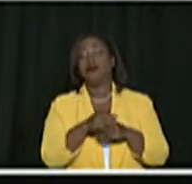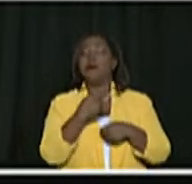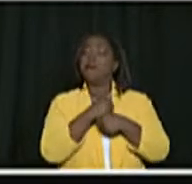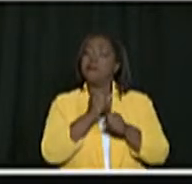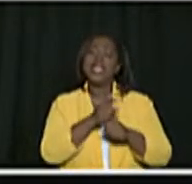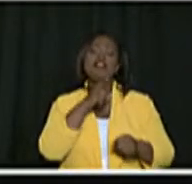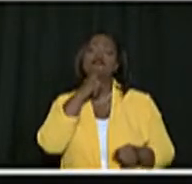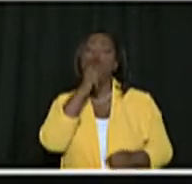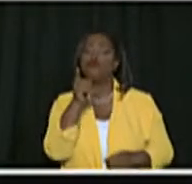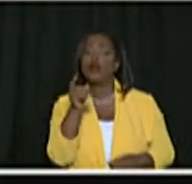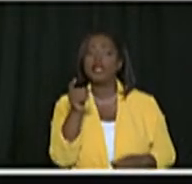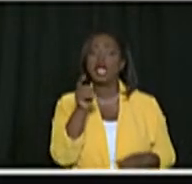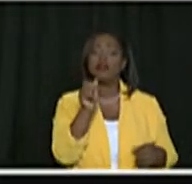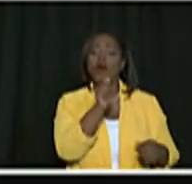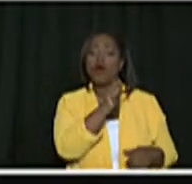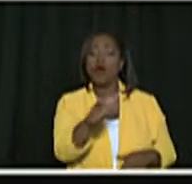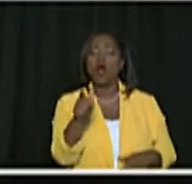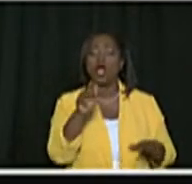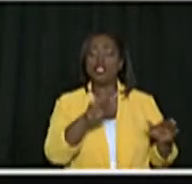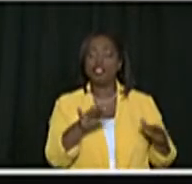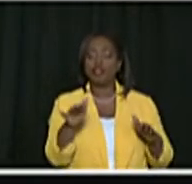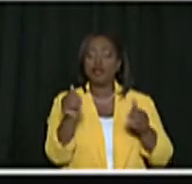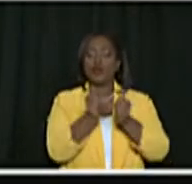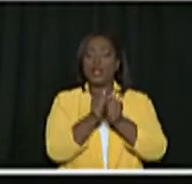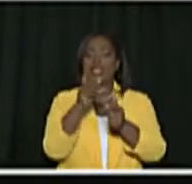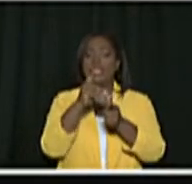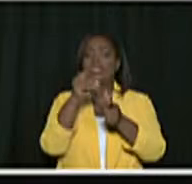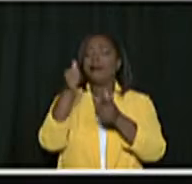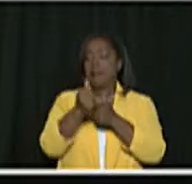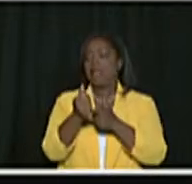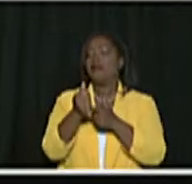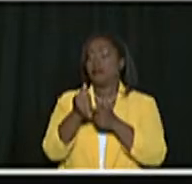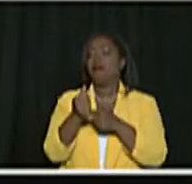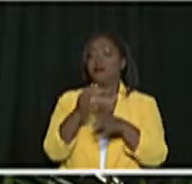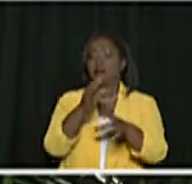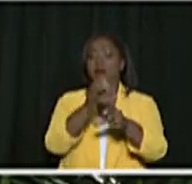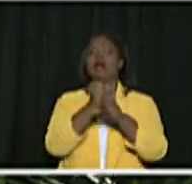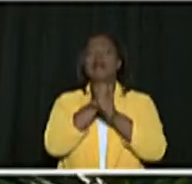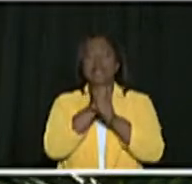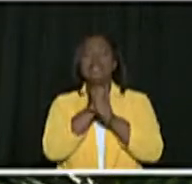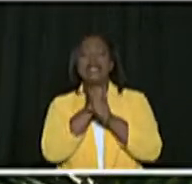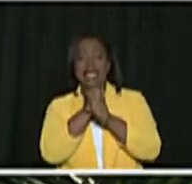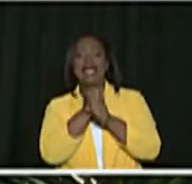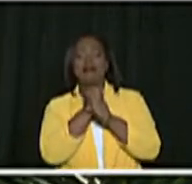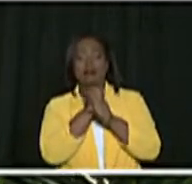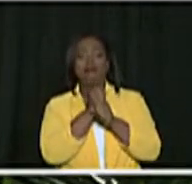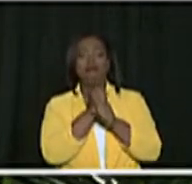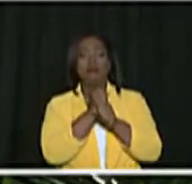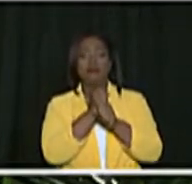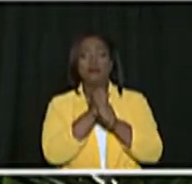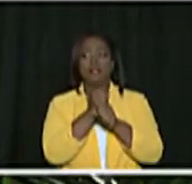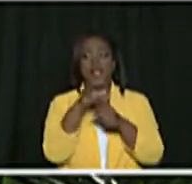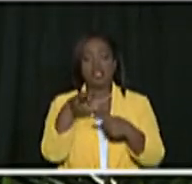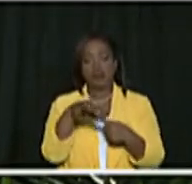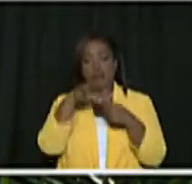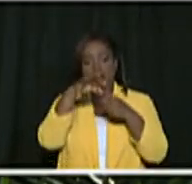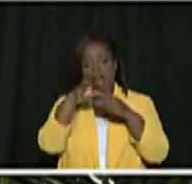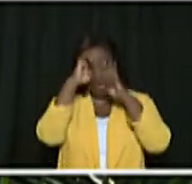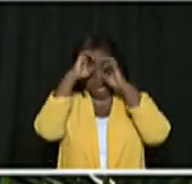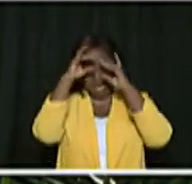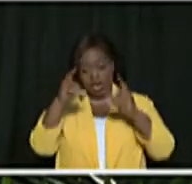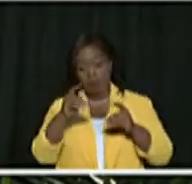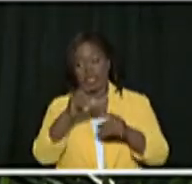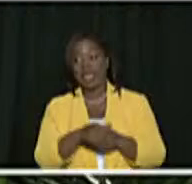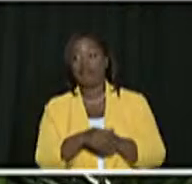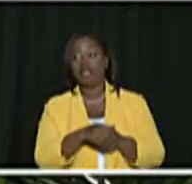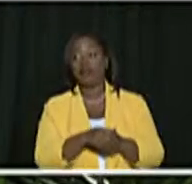they also need. Notwithstanding that child might have a particular need, that child still has the ability. At this point, I have to